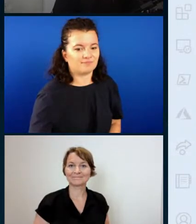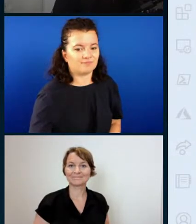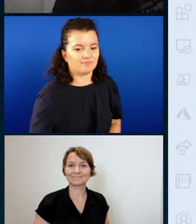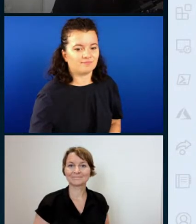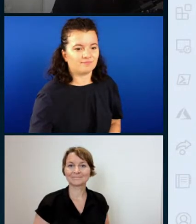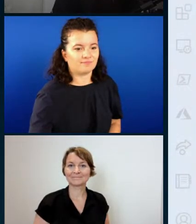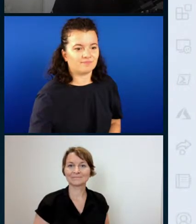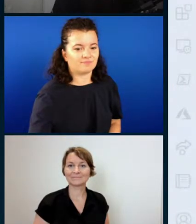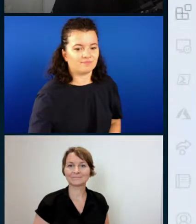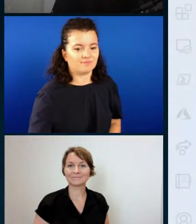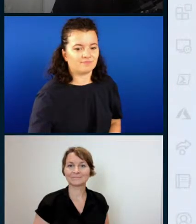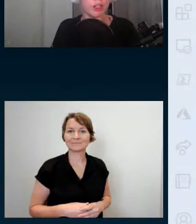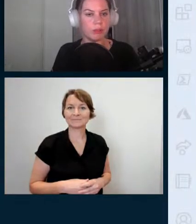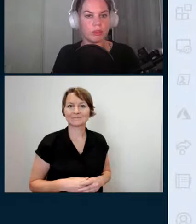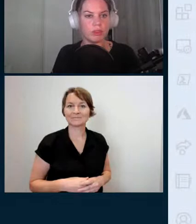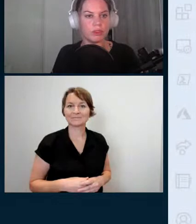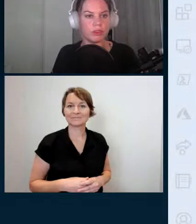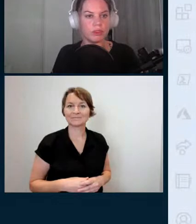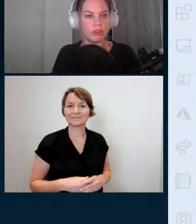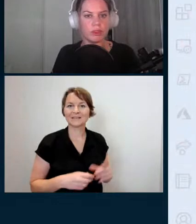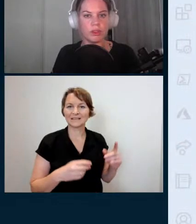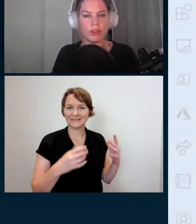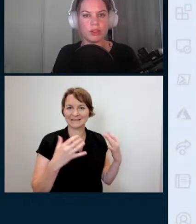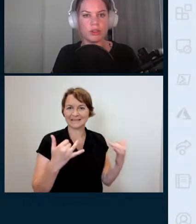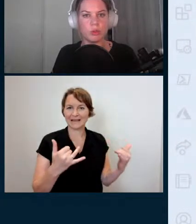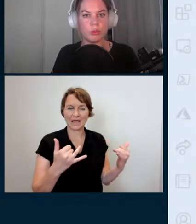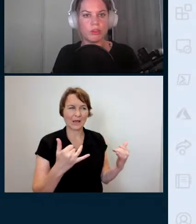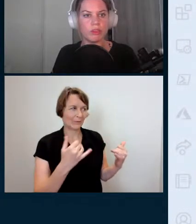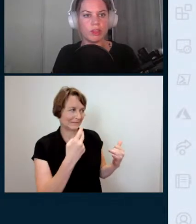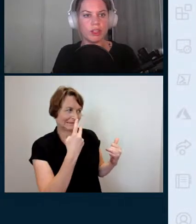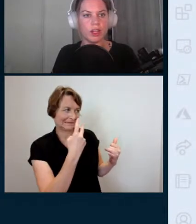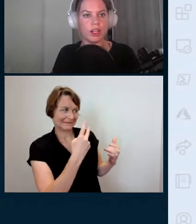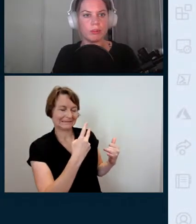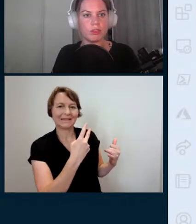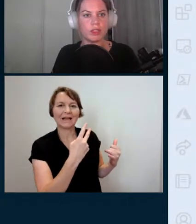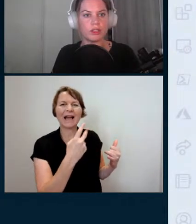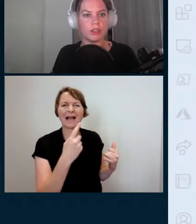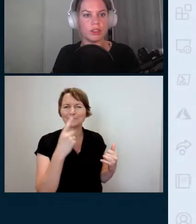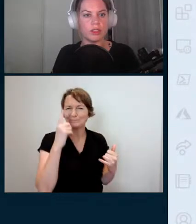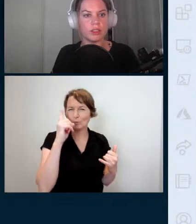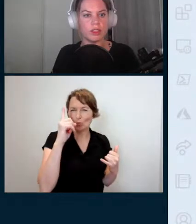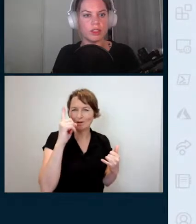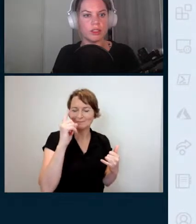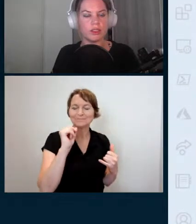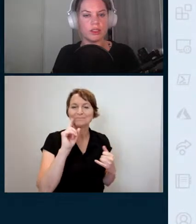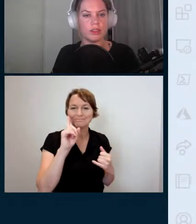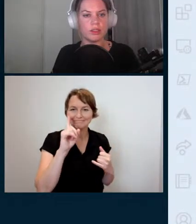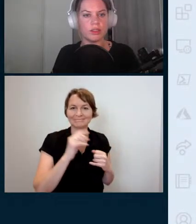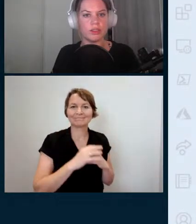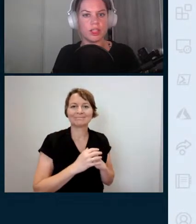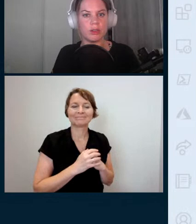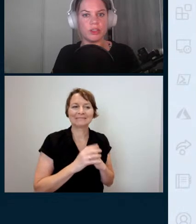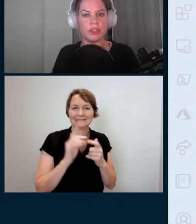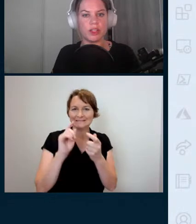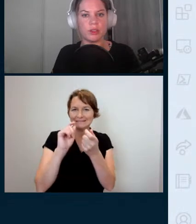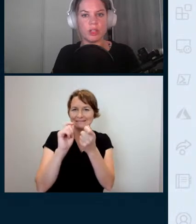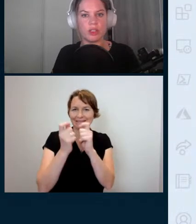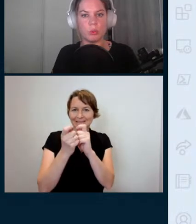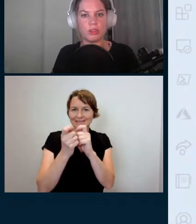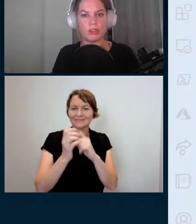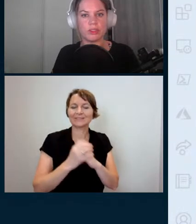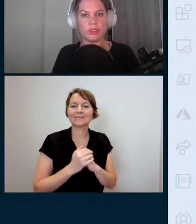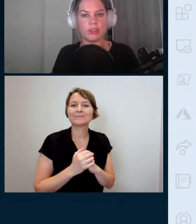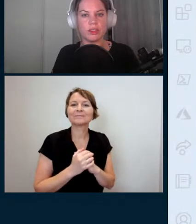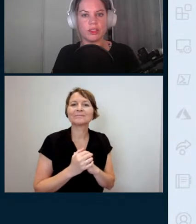Oh, let me just, I'm going to do one thing. I'm going to tell it that I do